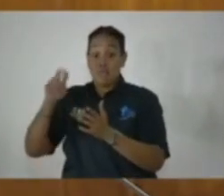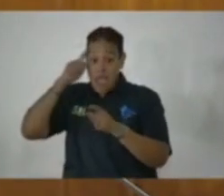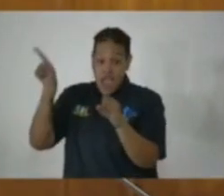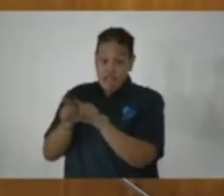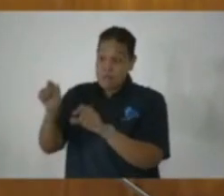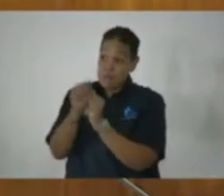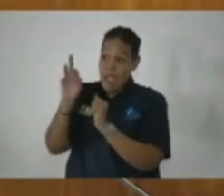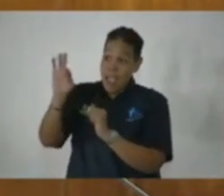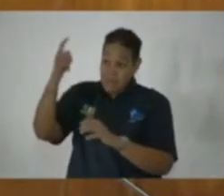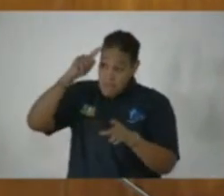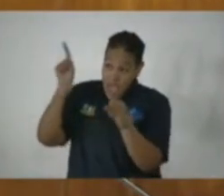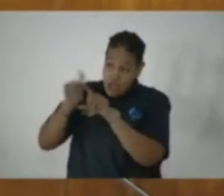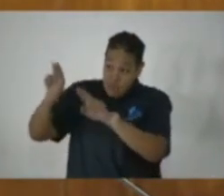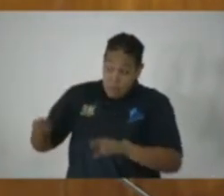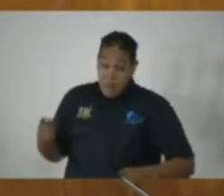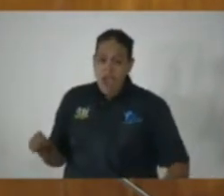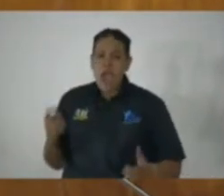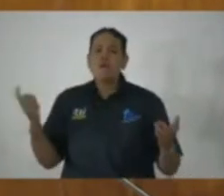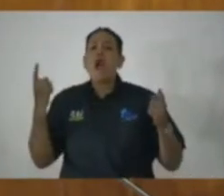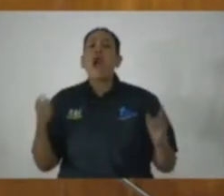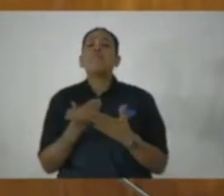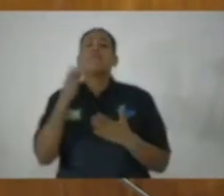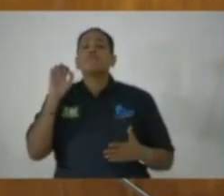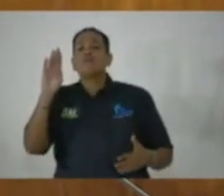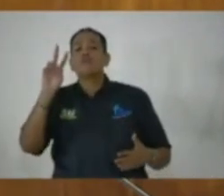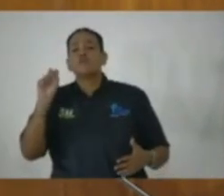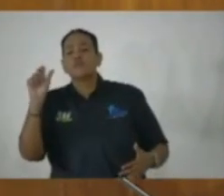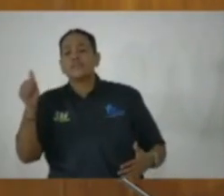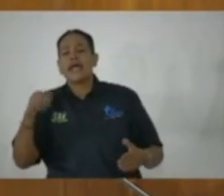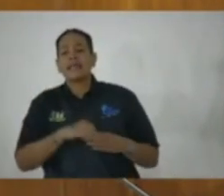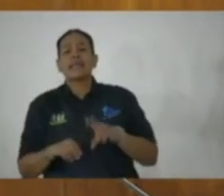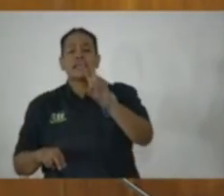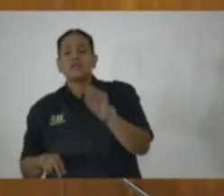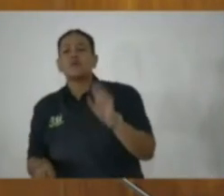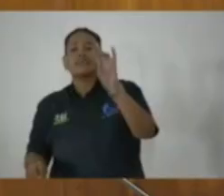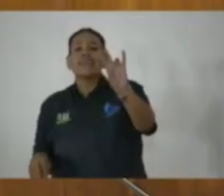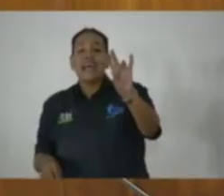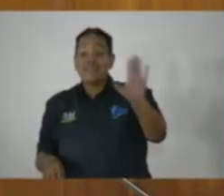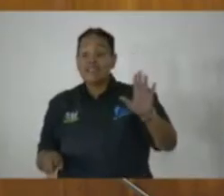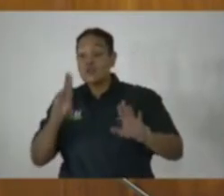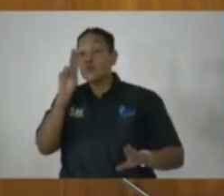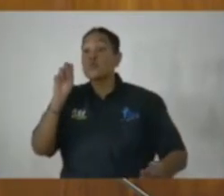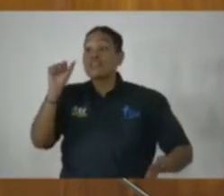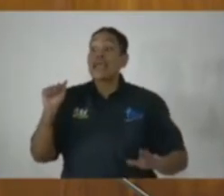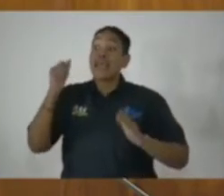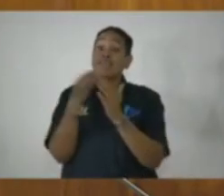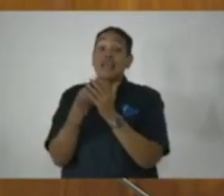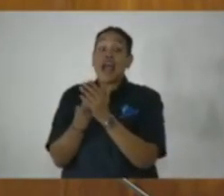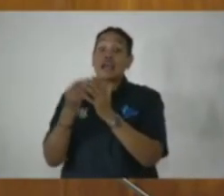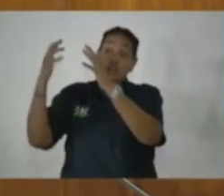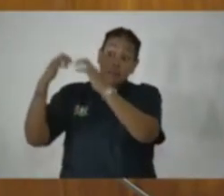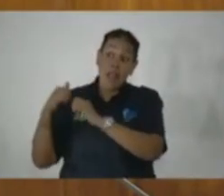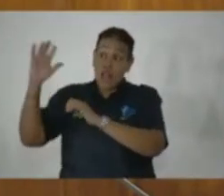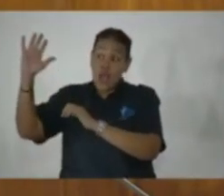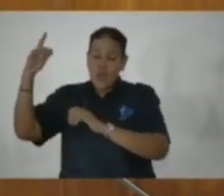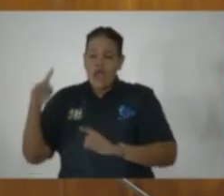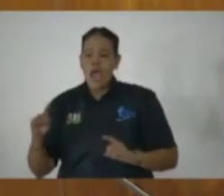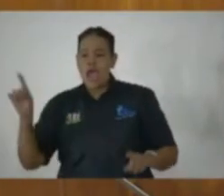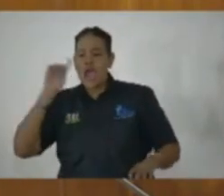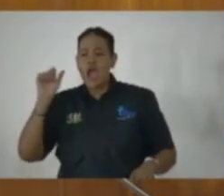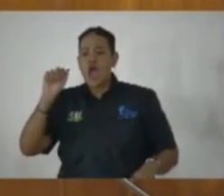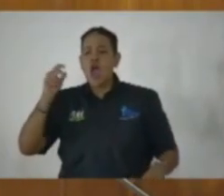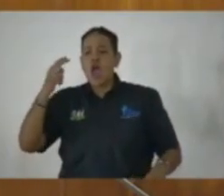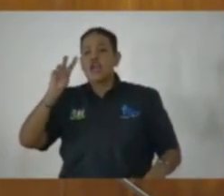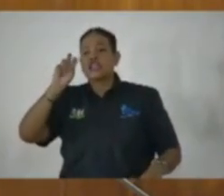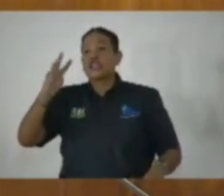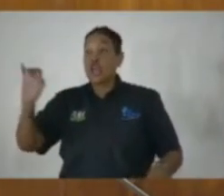IMF. What happened before February 2010? In 2007, the United States financial meltdown. Audley Shaw,